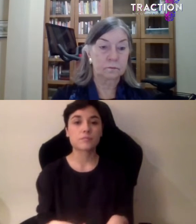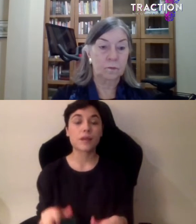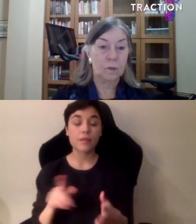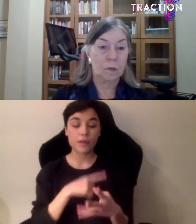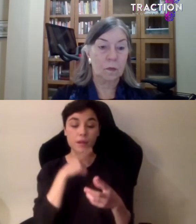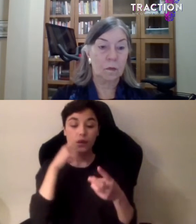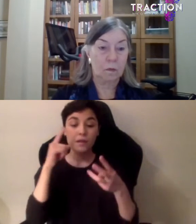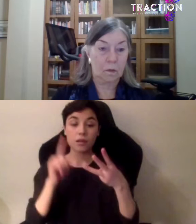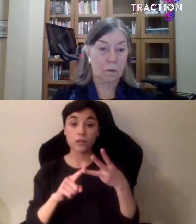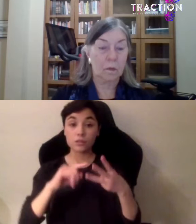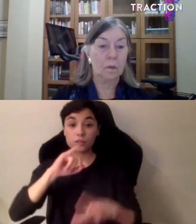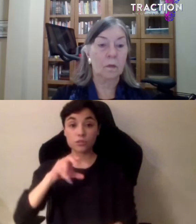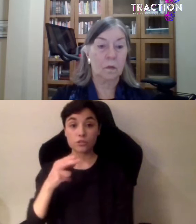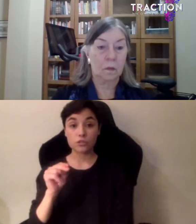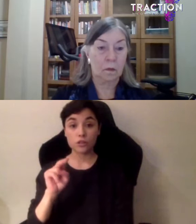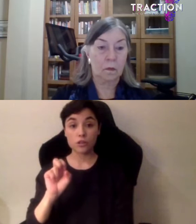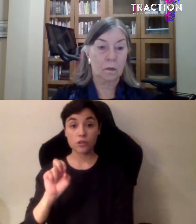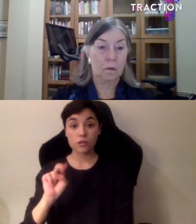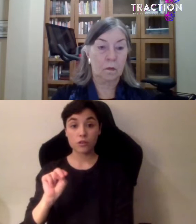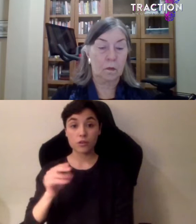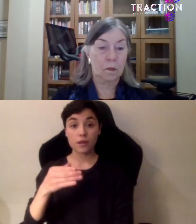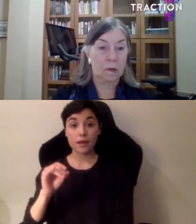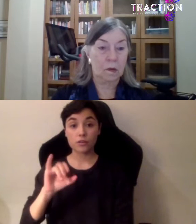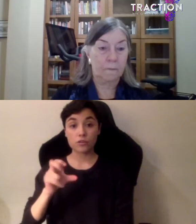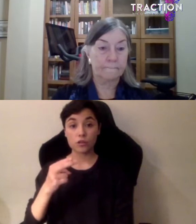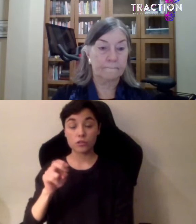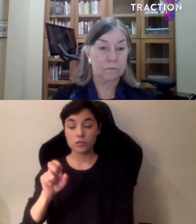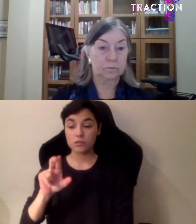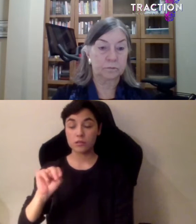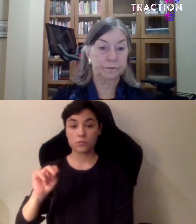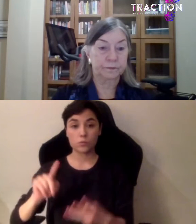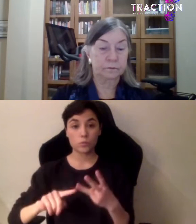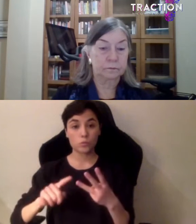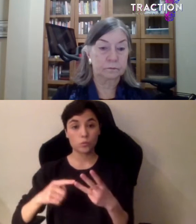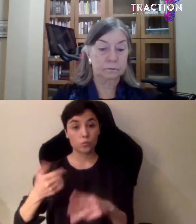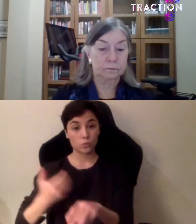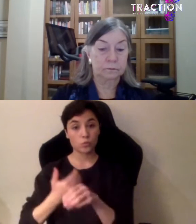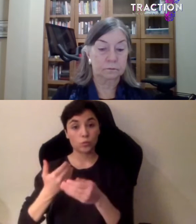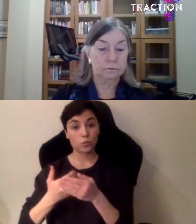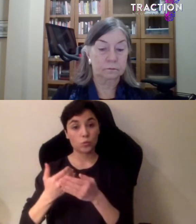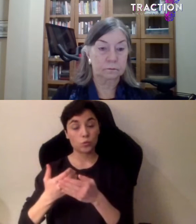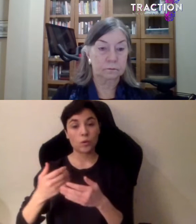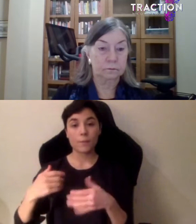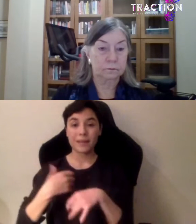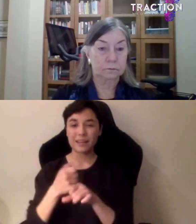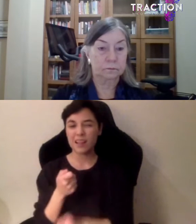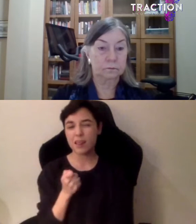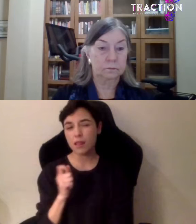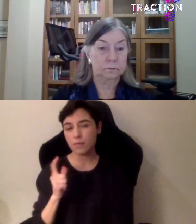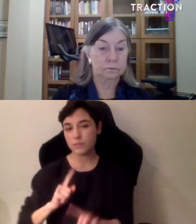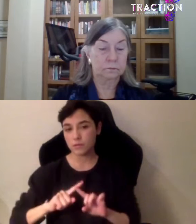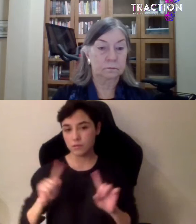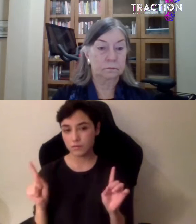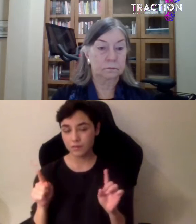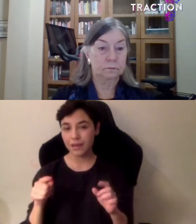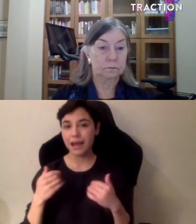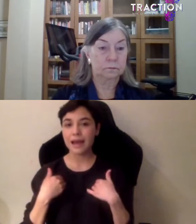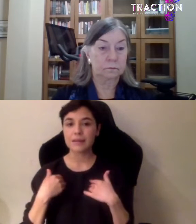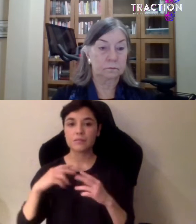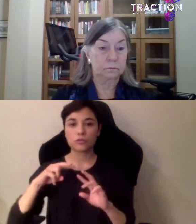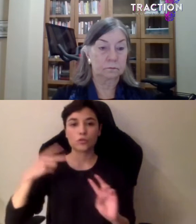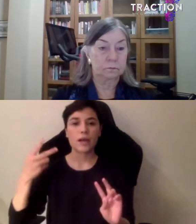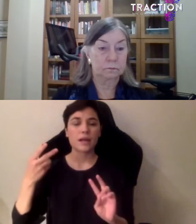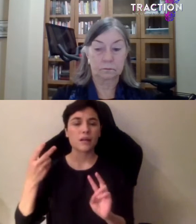Johnson & Johnson vaccine out, which is a single dose. And that's made a little bit differently. That's made with a strand of something called an adenovirus.